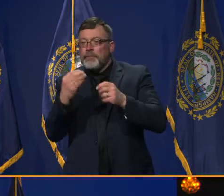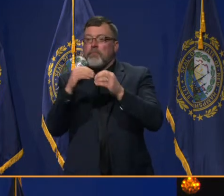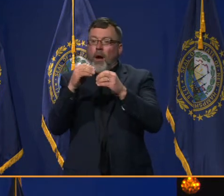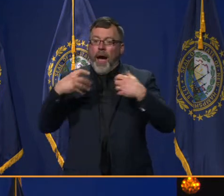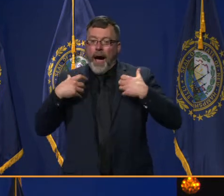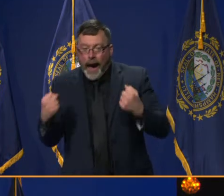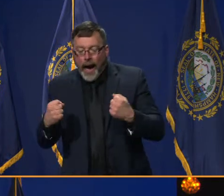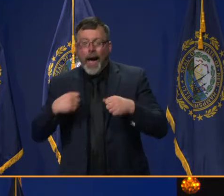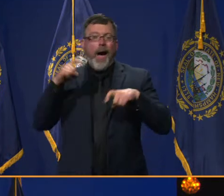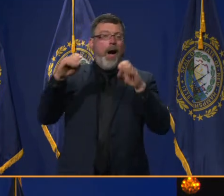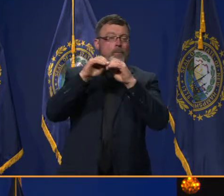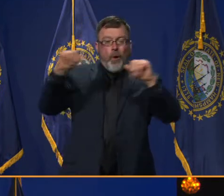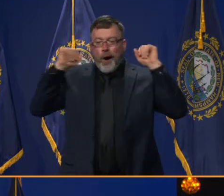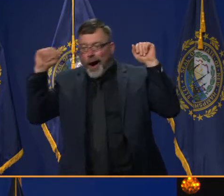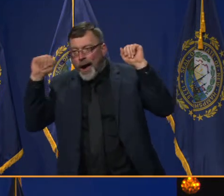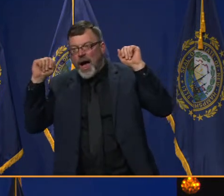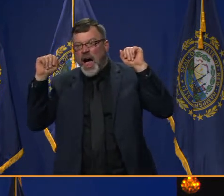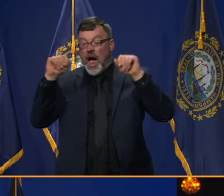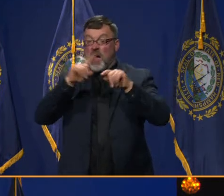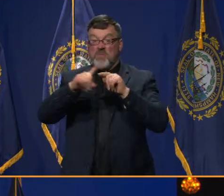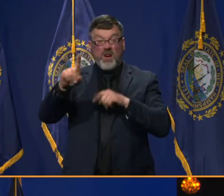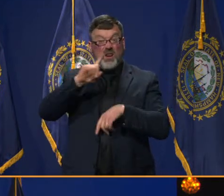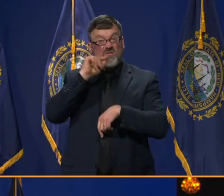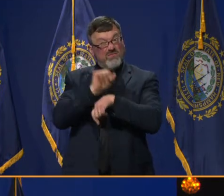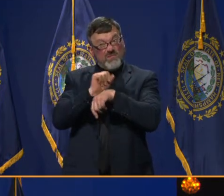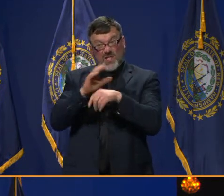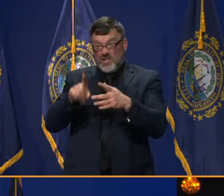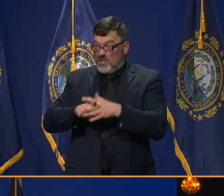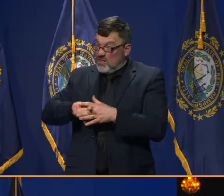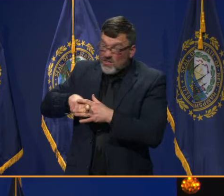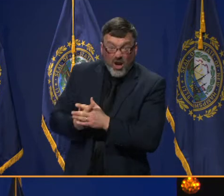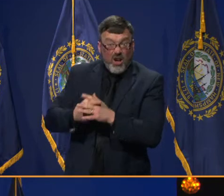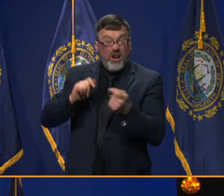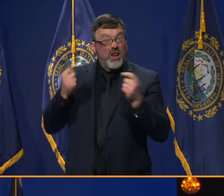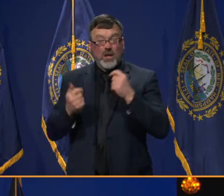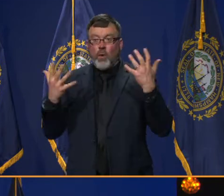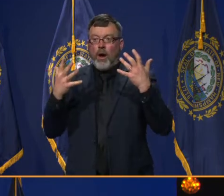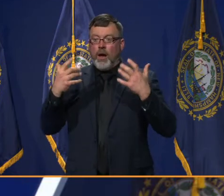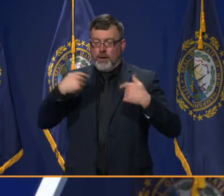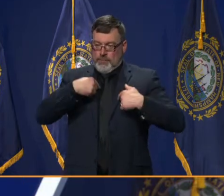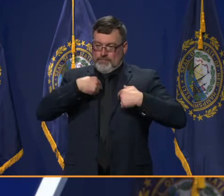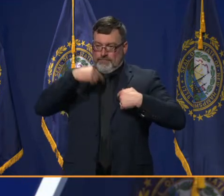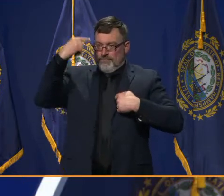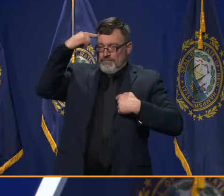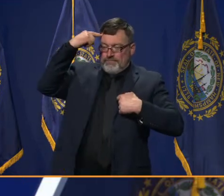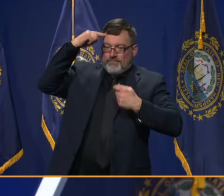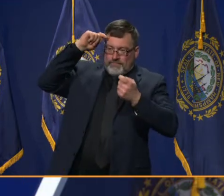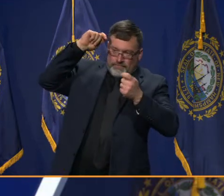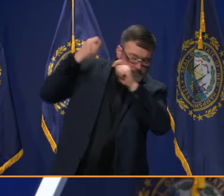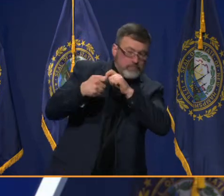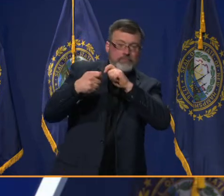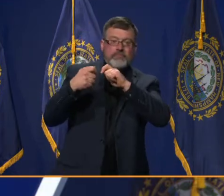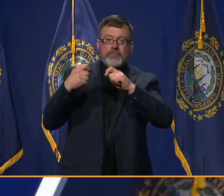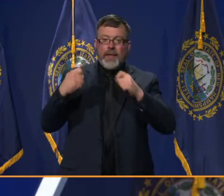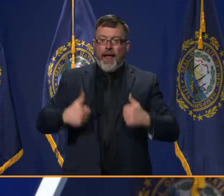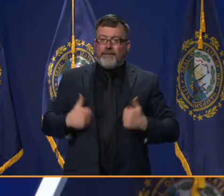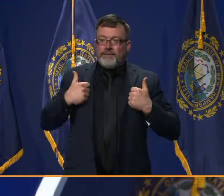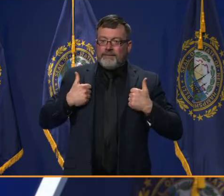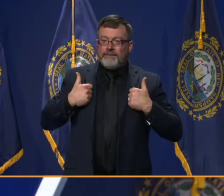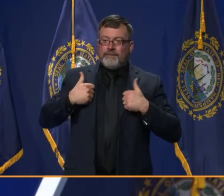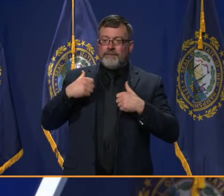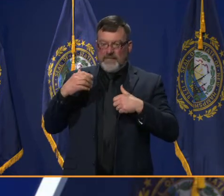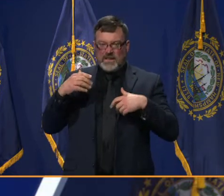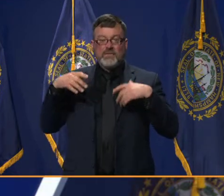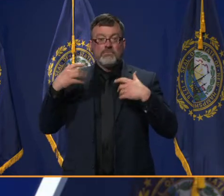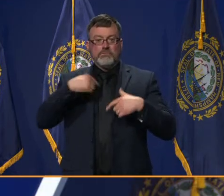of growth is to cultivate a healthy mindset and a healthy lifestyle. We have to shed the old habits that have failed